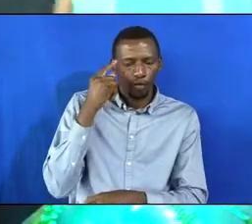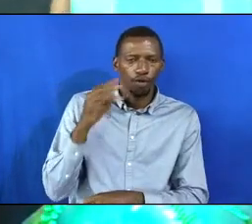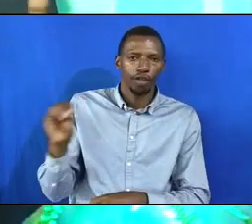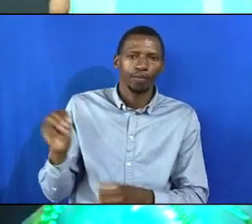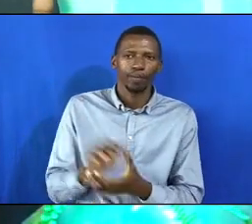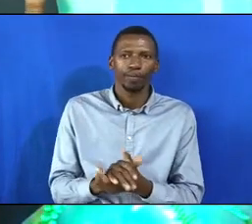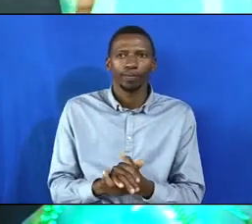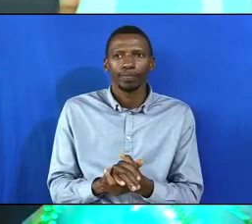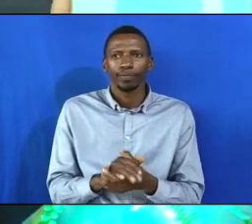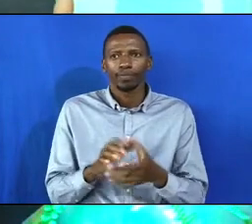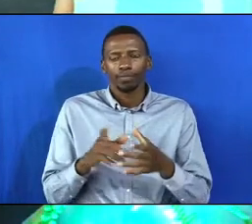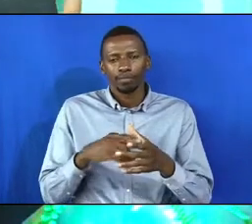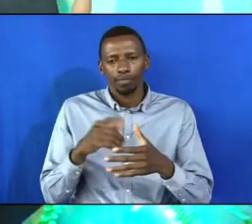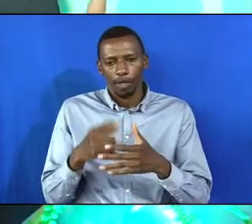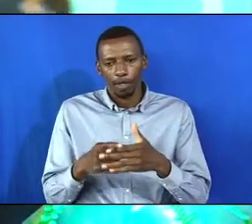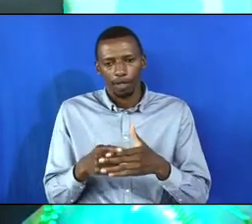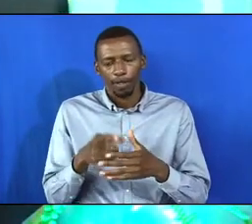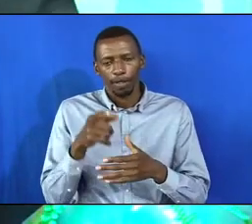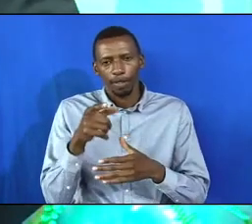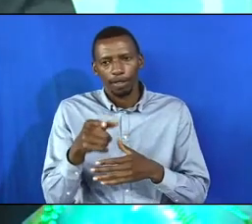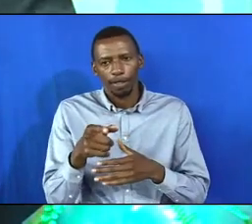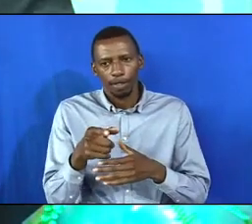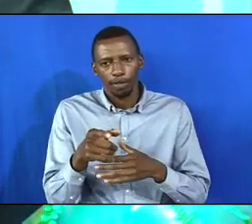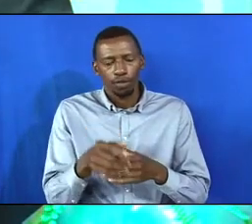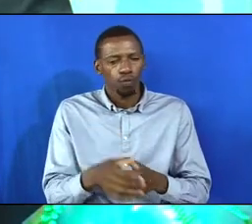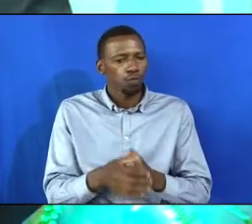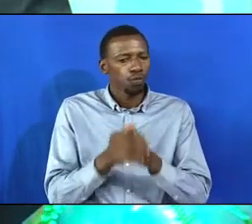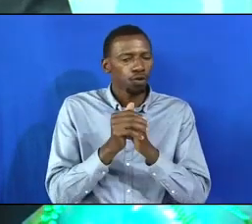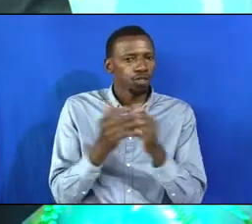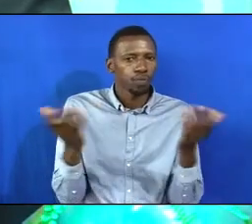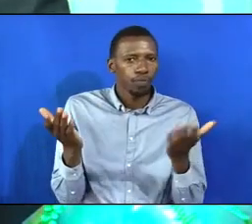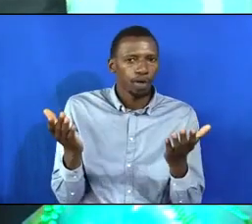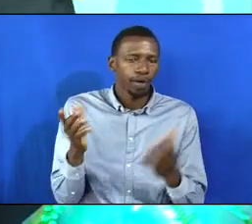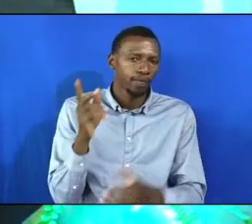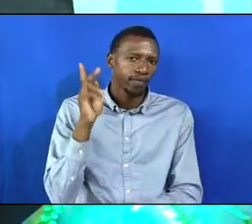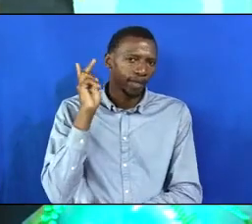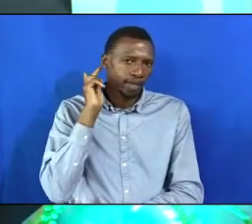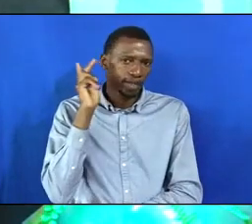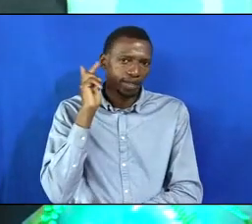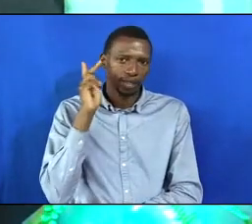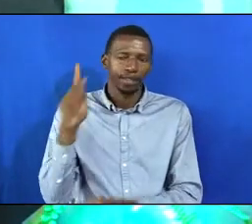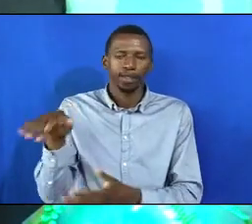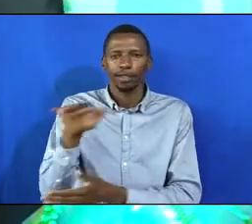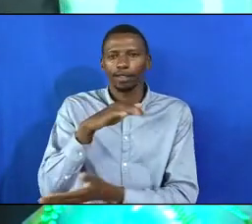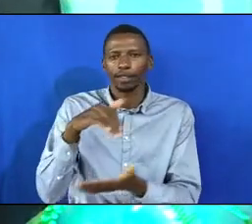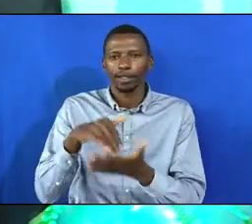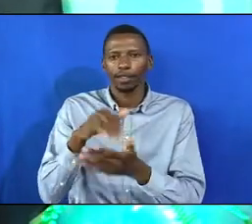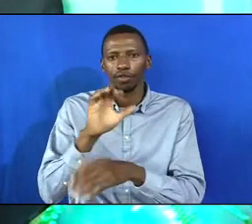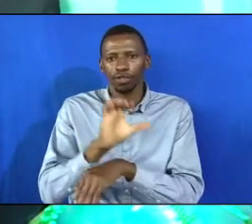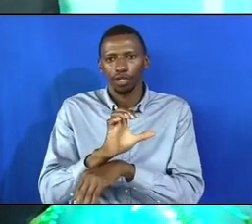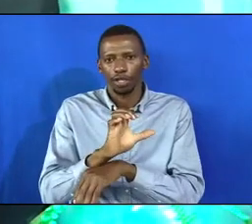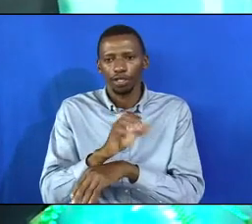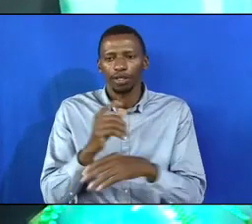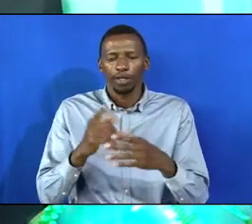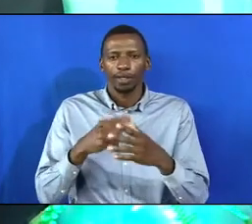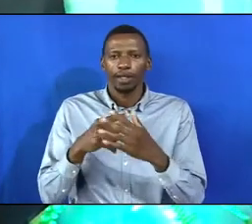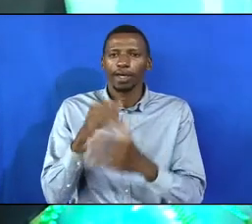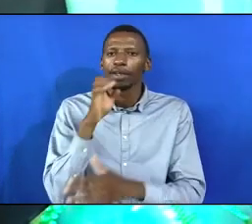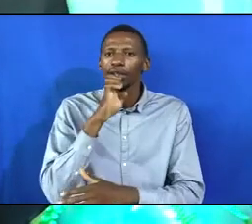Then he happened to worship in Kisi Central Church, and the elder there announced the 10 days of